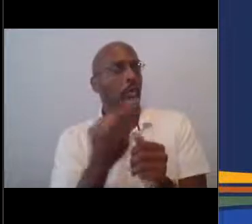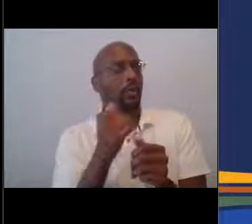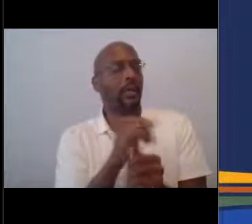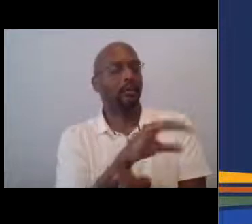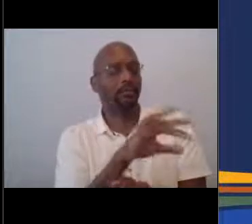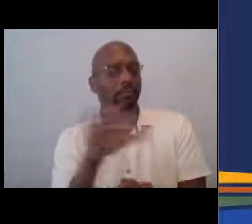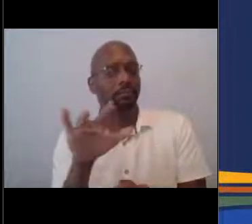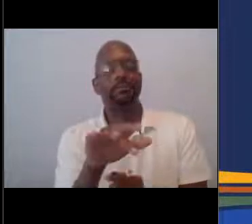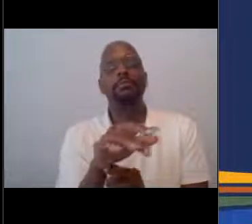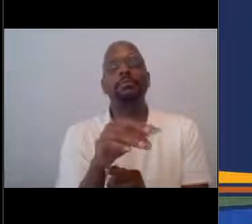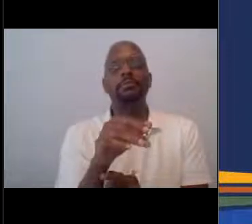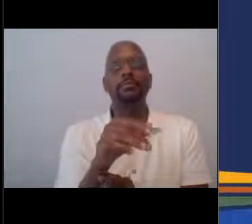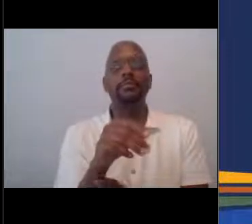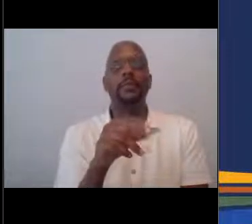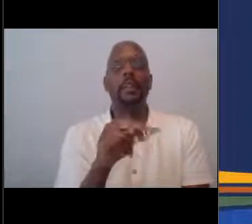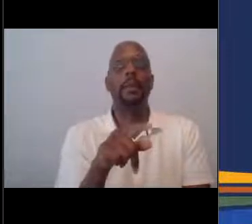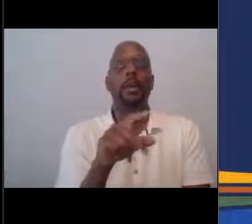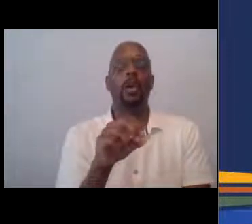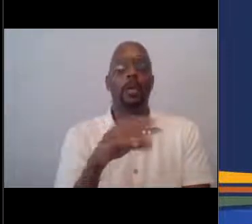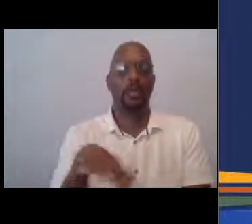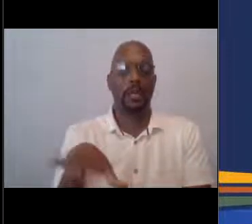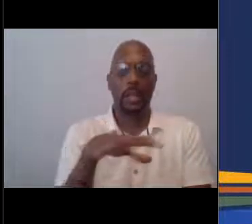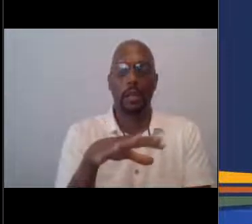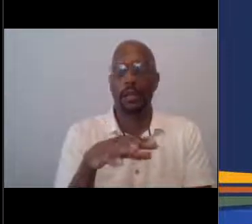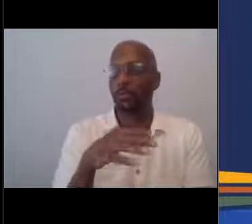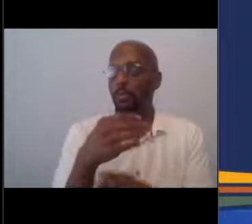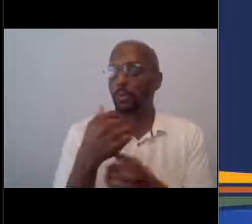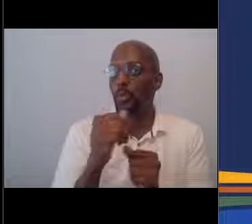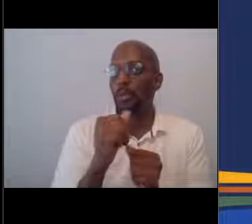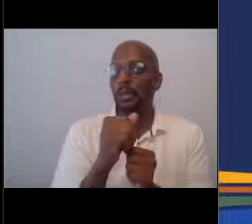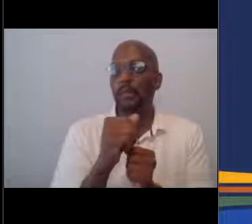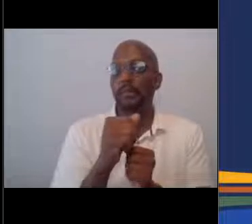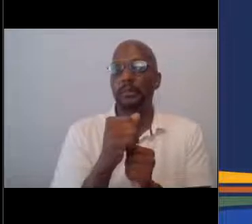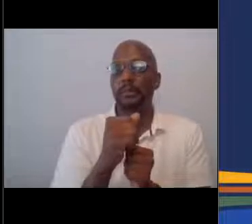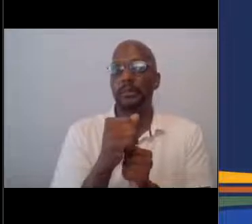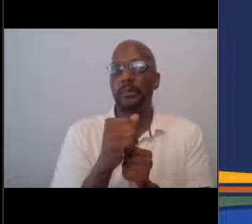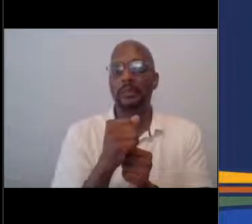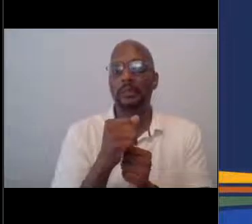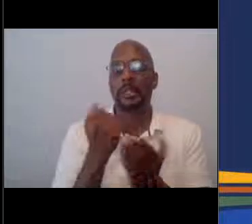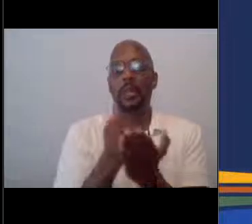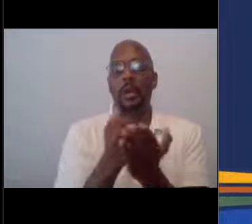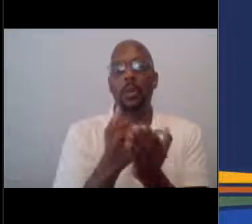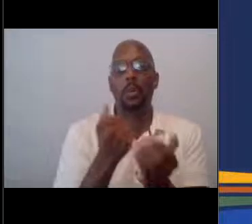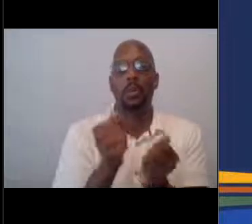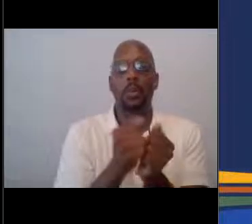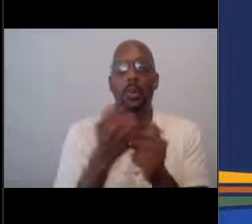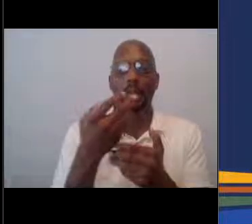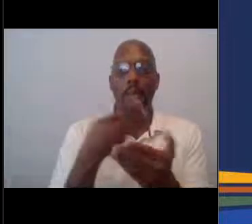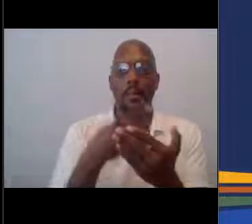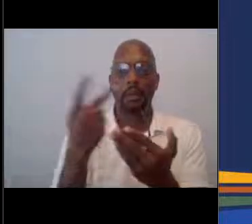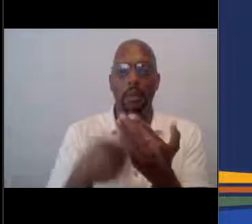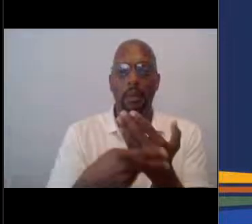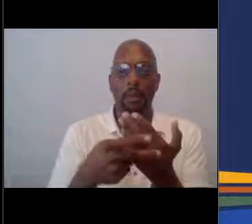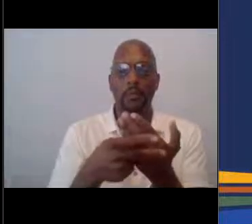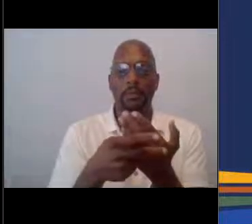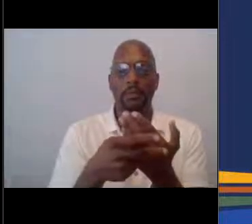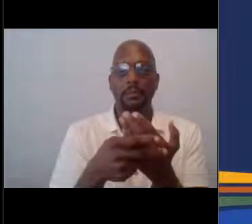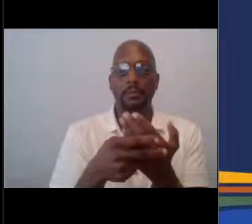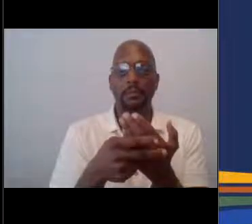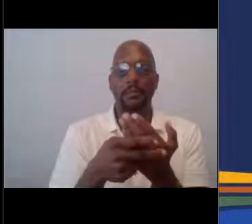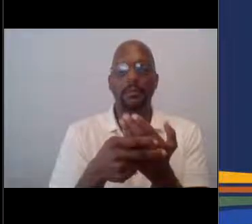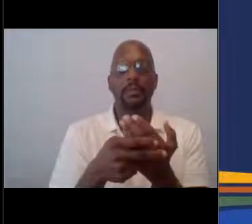few MPOs in the region to take advantage of TIFIA due to the uniqueness of our corridor. To highlight the progress made, we identified